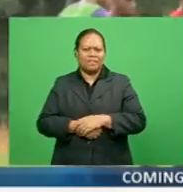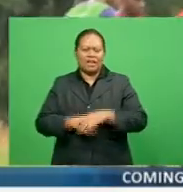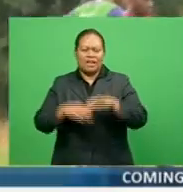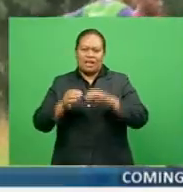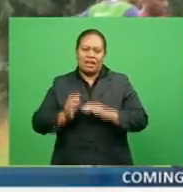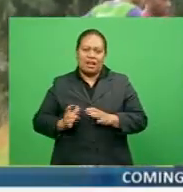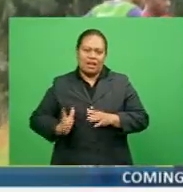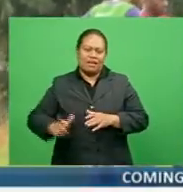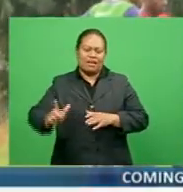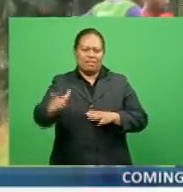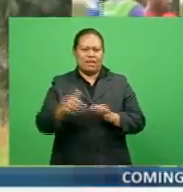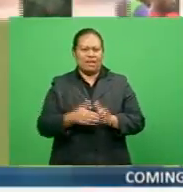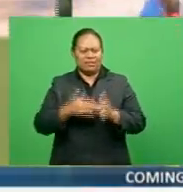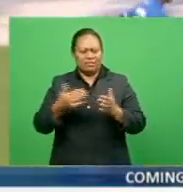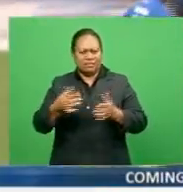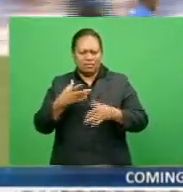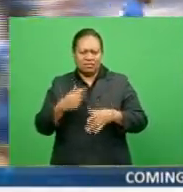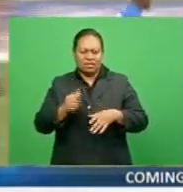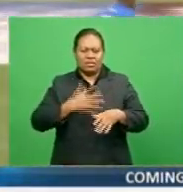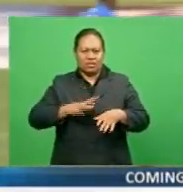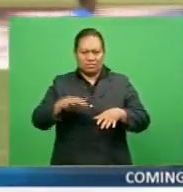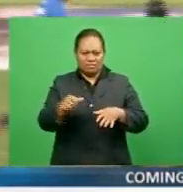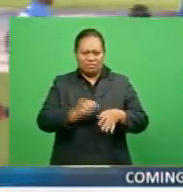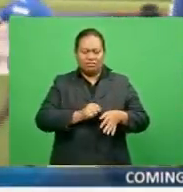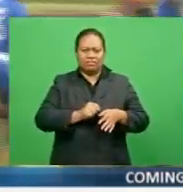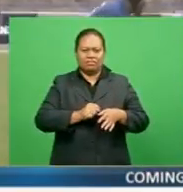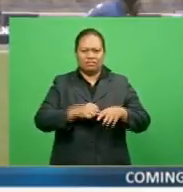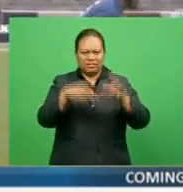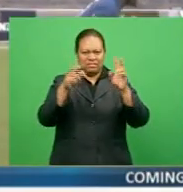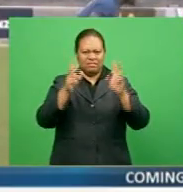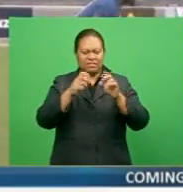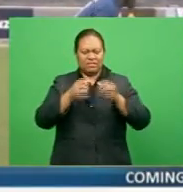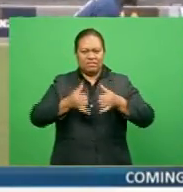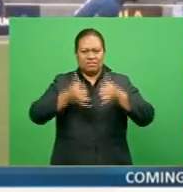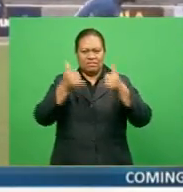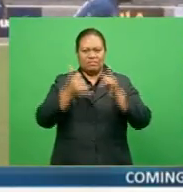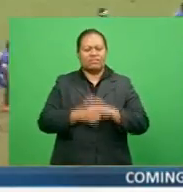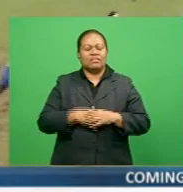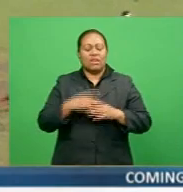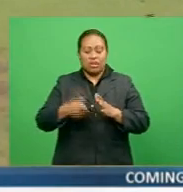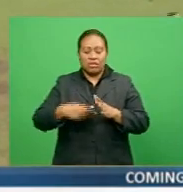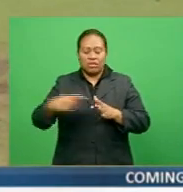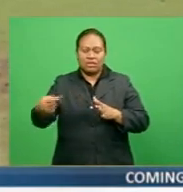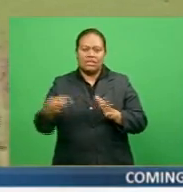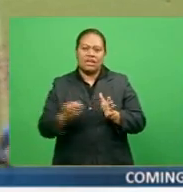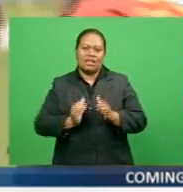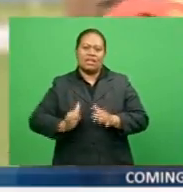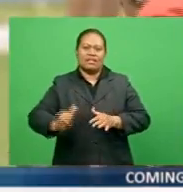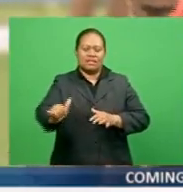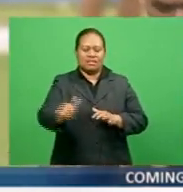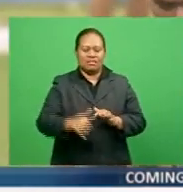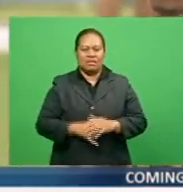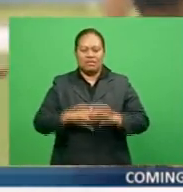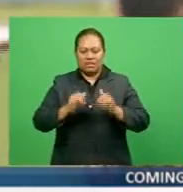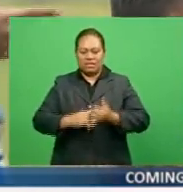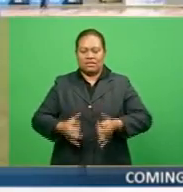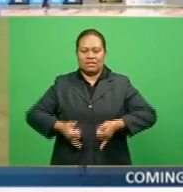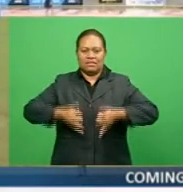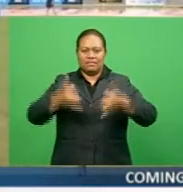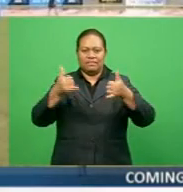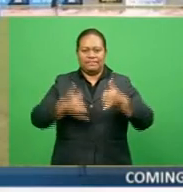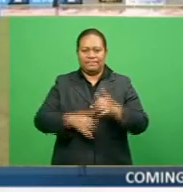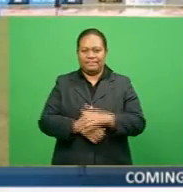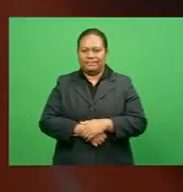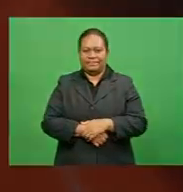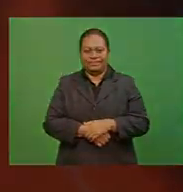Bambasing Lions out to retain IDC title, and YASAWA will continue fight to stay in Skipper Cup. This and more after the